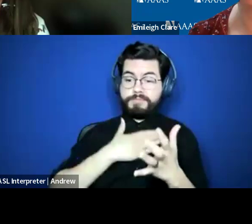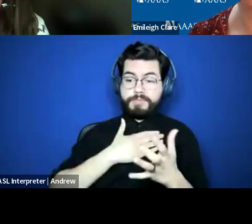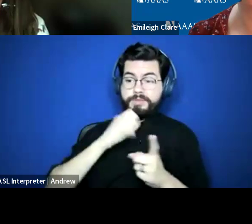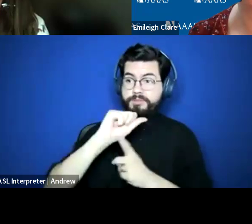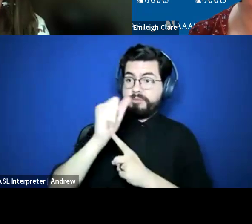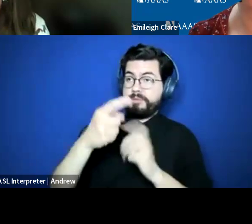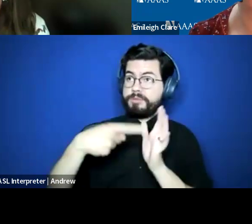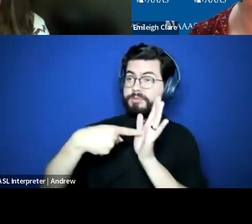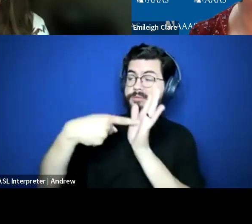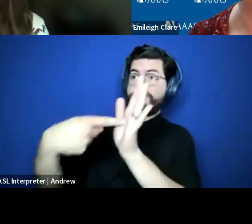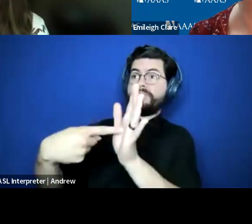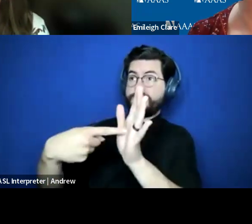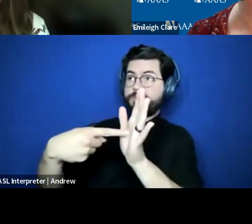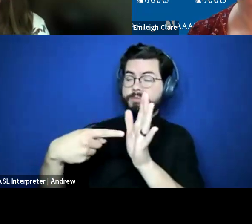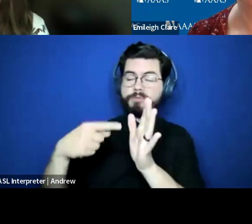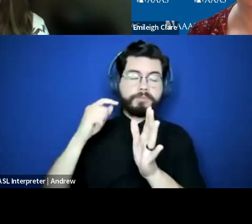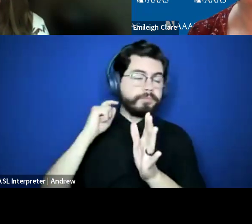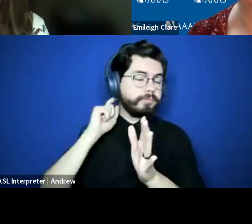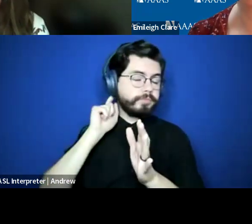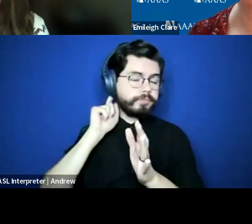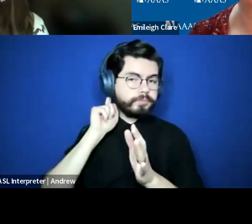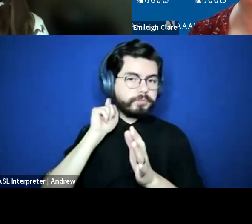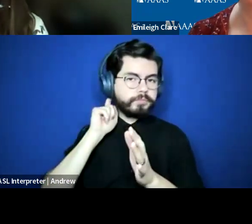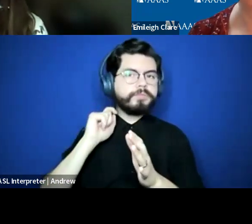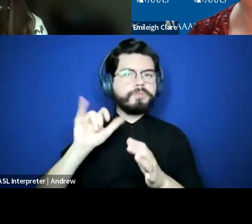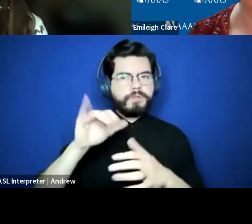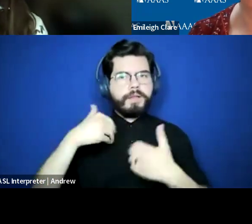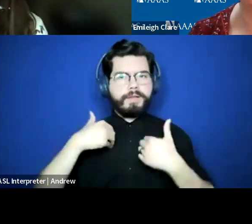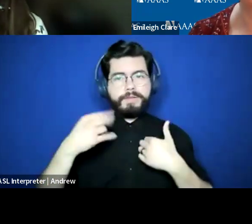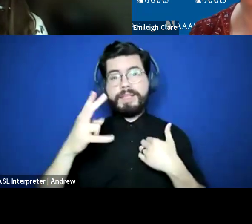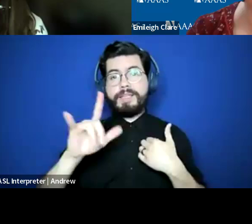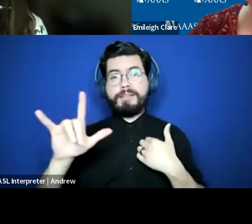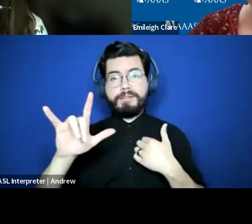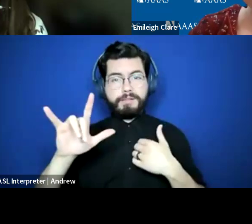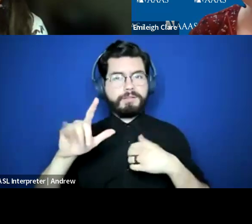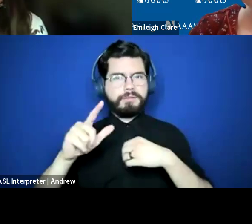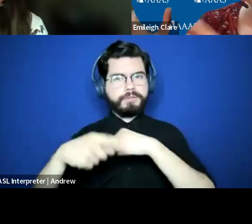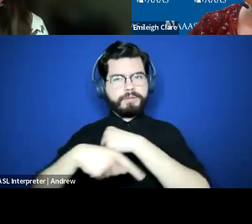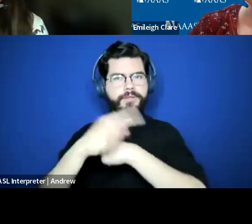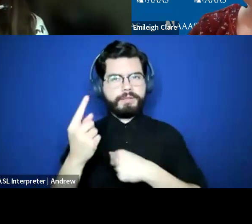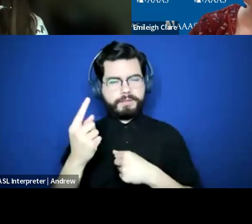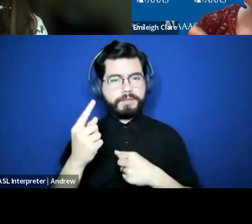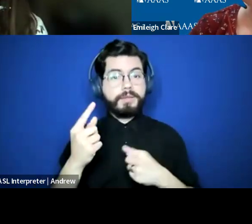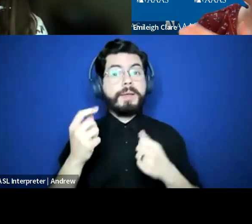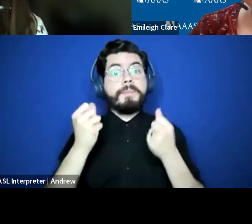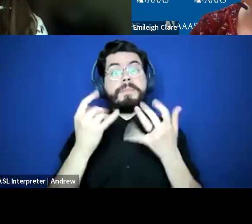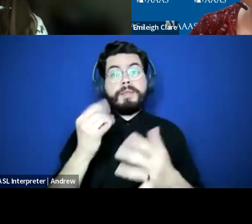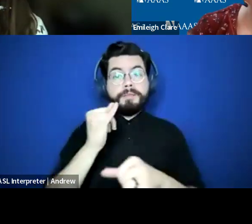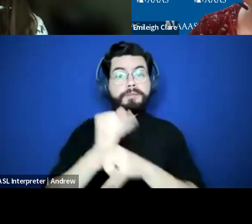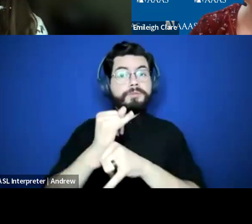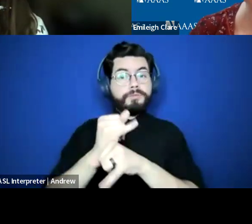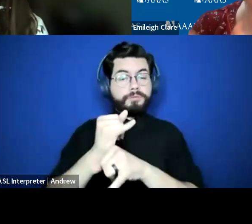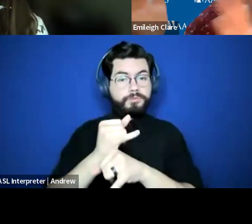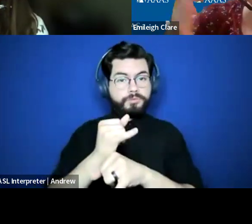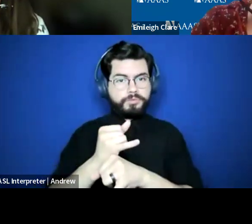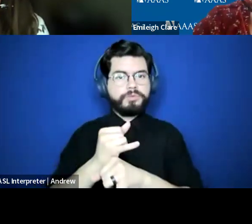many institutions are help, I guess they support a AAAS member in